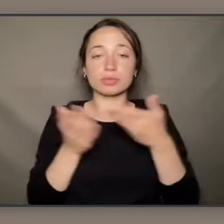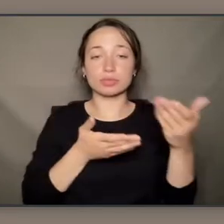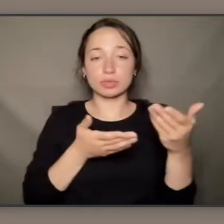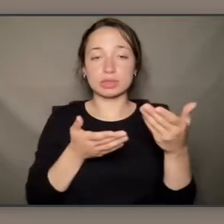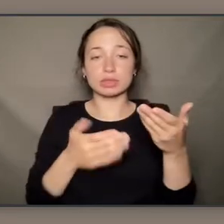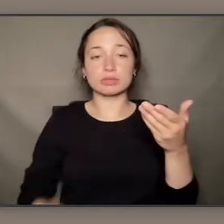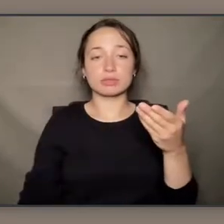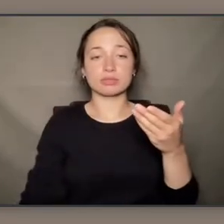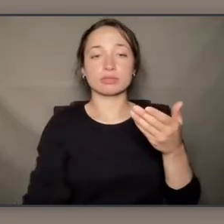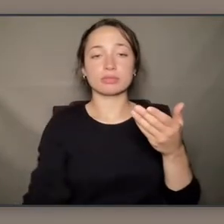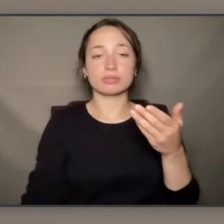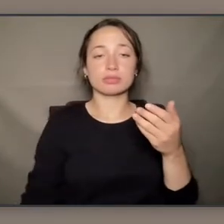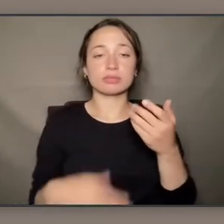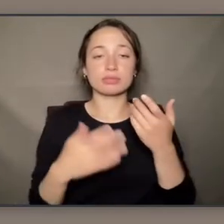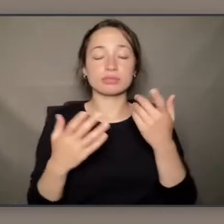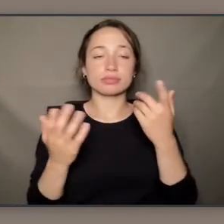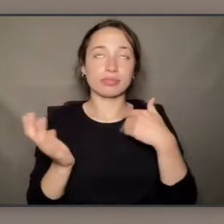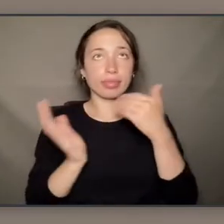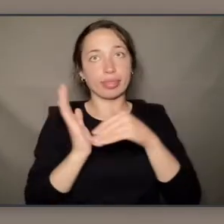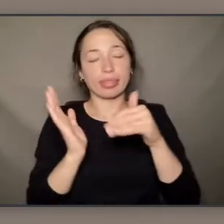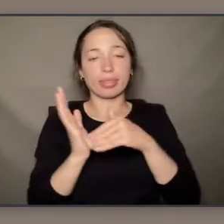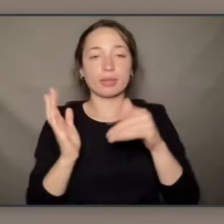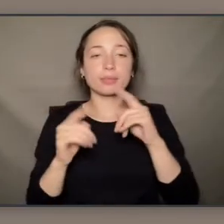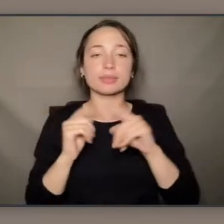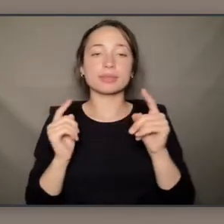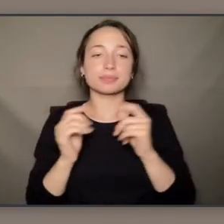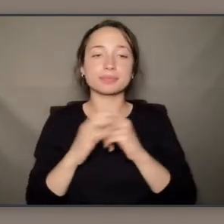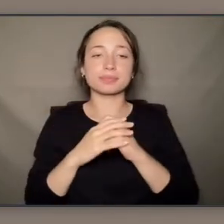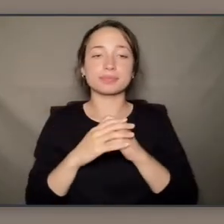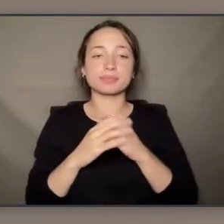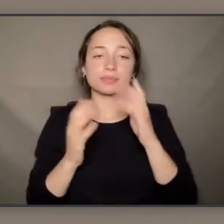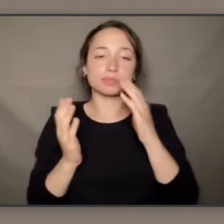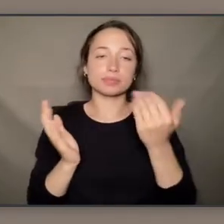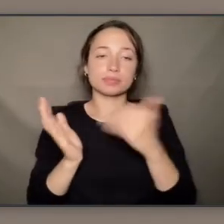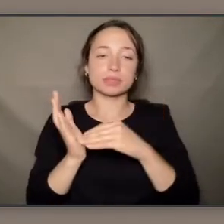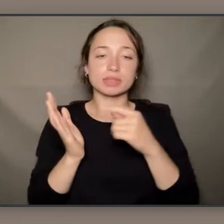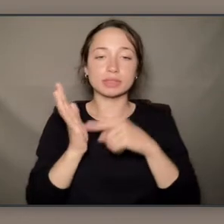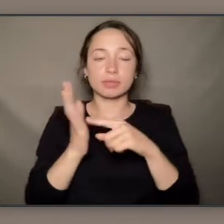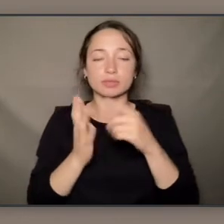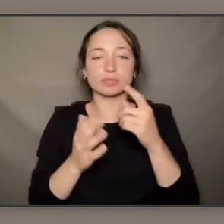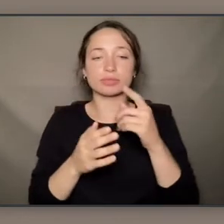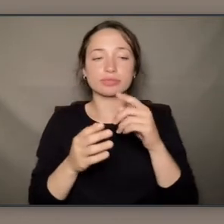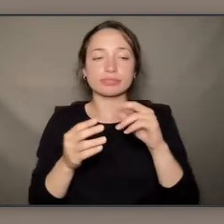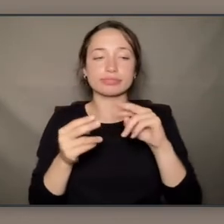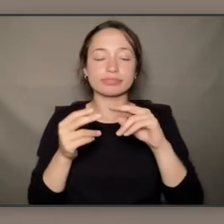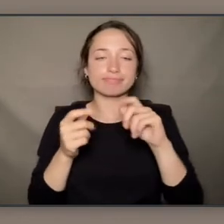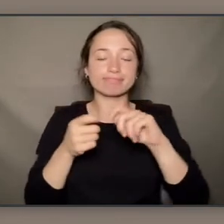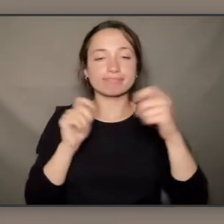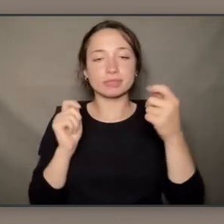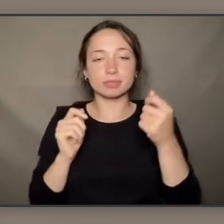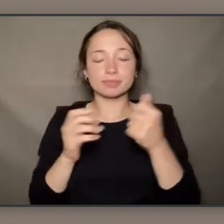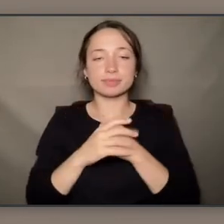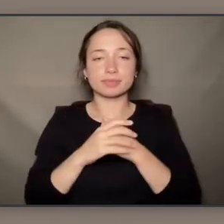people bring, I guess I'm being repetitive here, or at least I'm going to repeat your example to some degree.